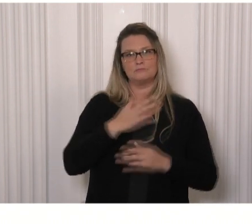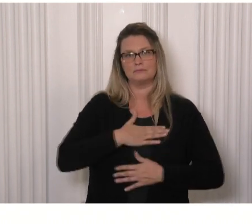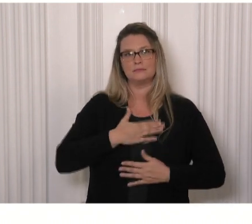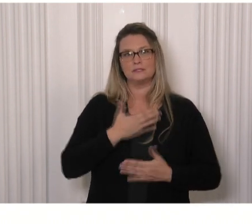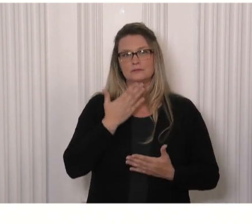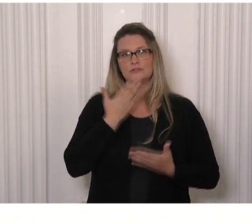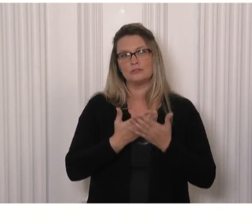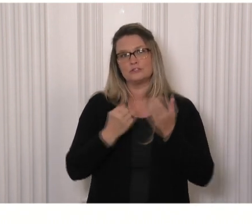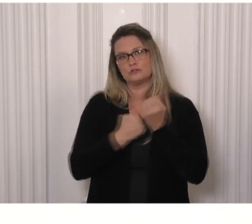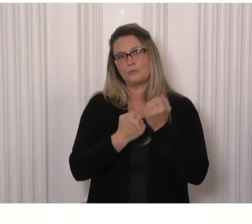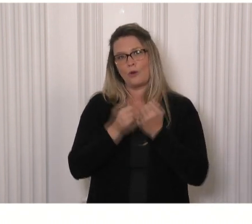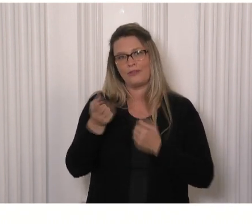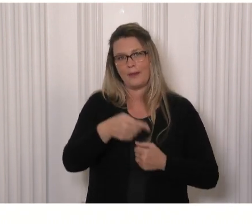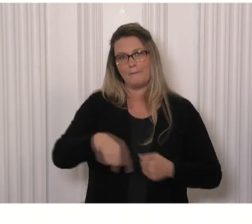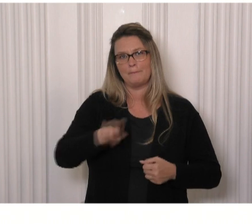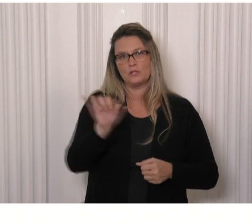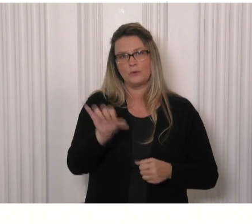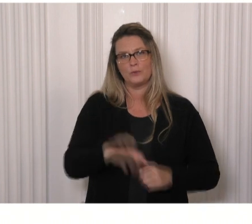continue.